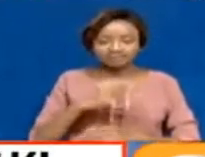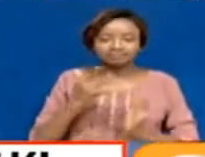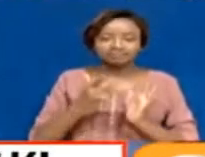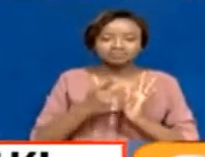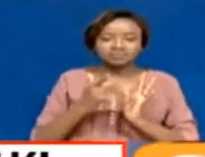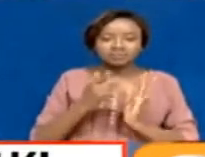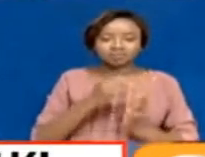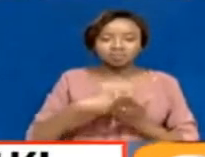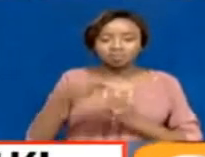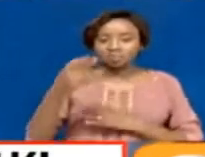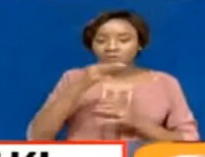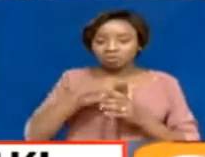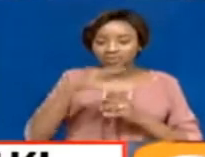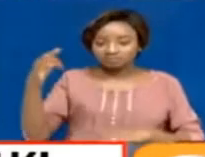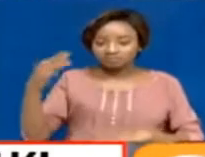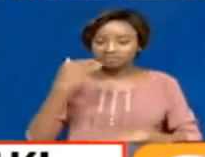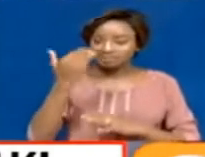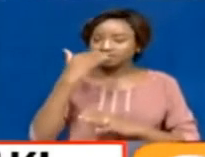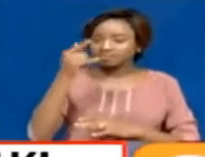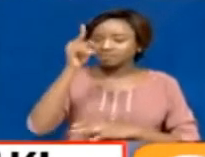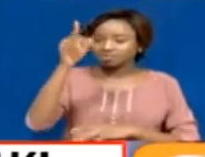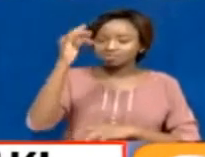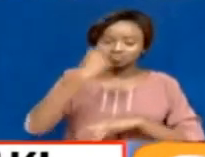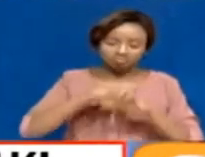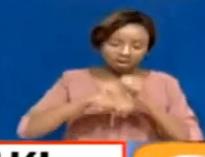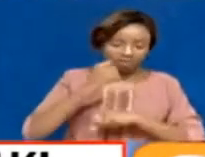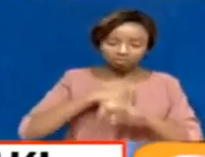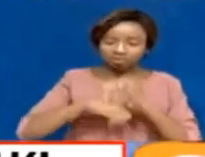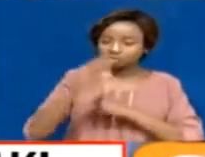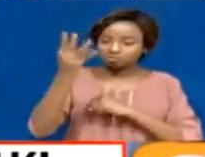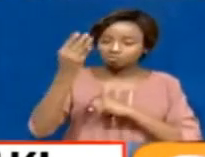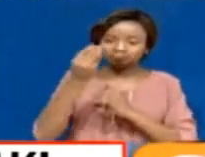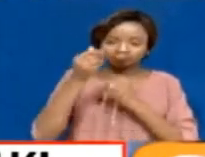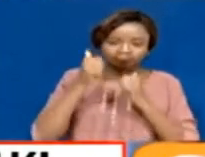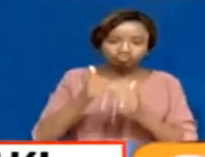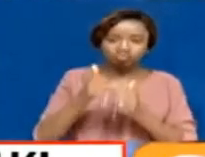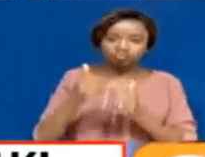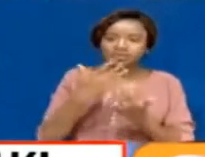Kwani mema, uzima na baraka zote zinatoka kwako.